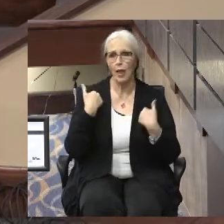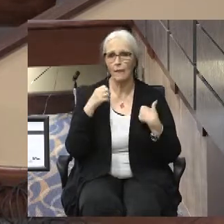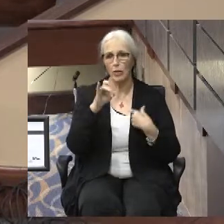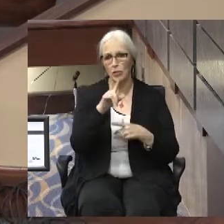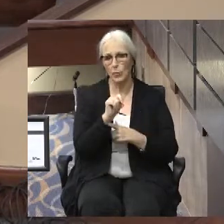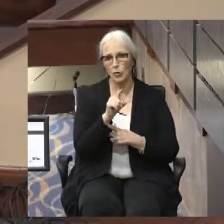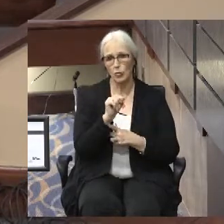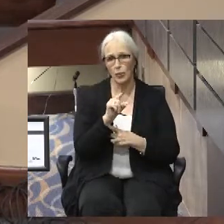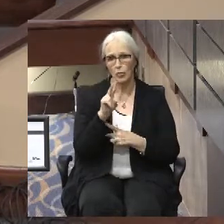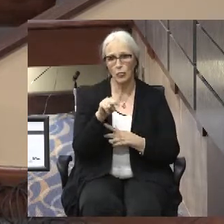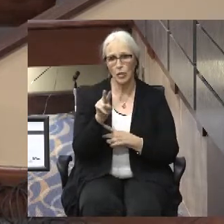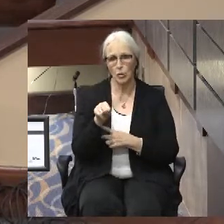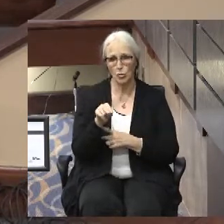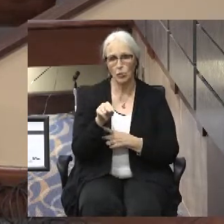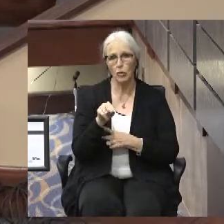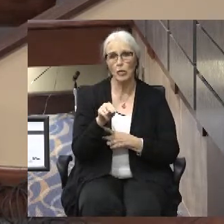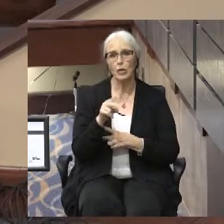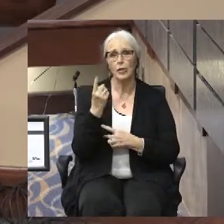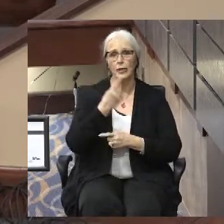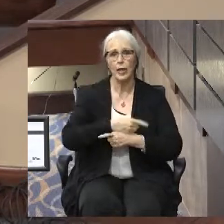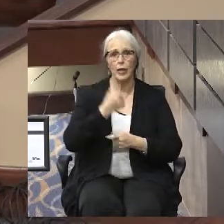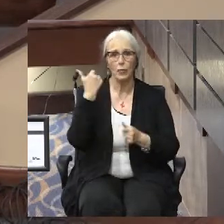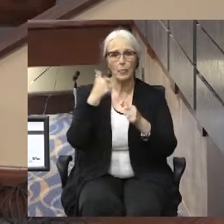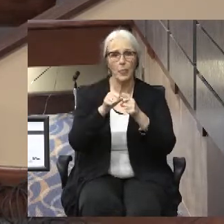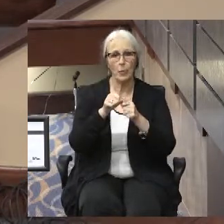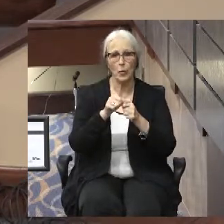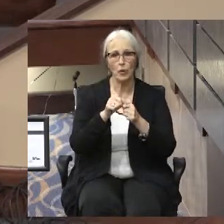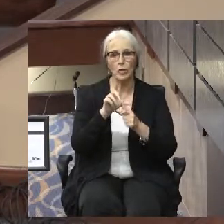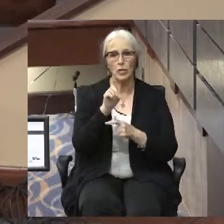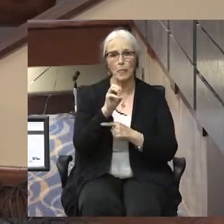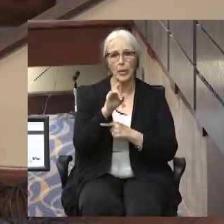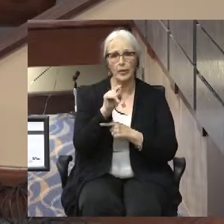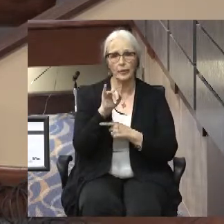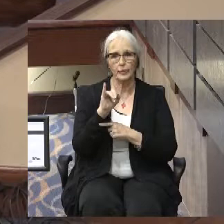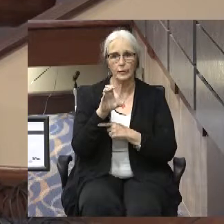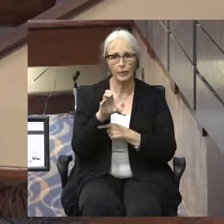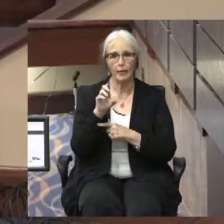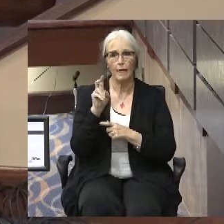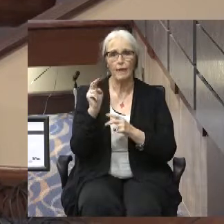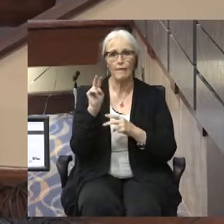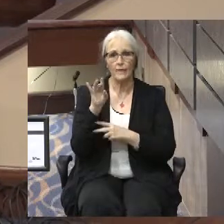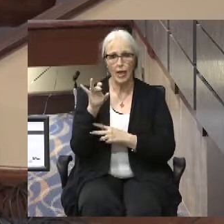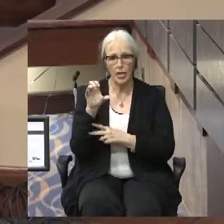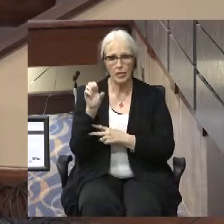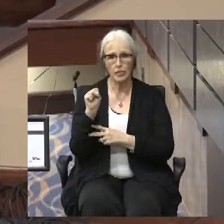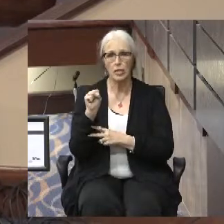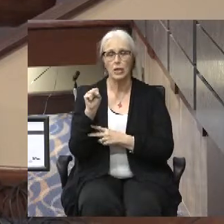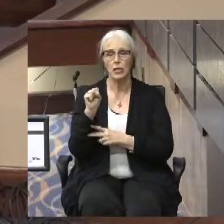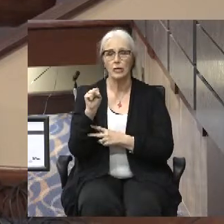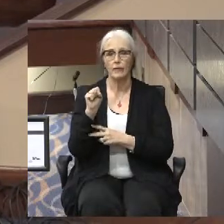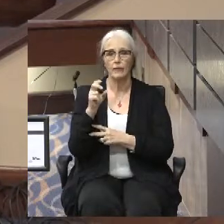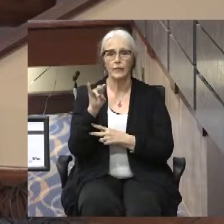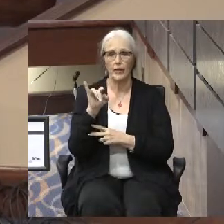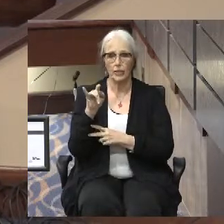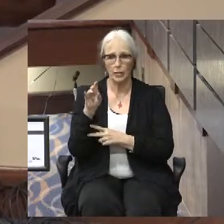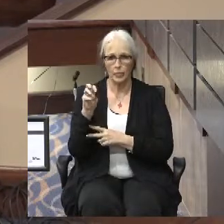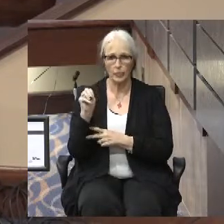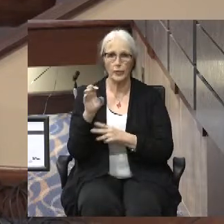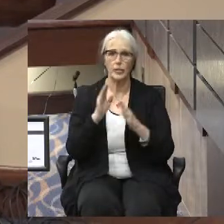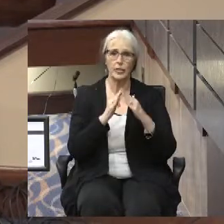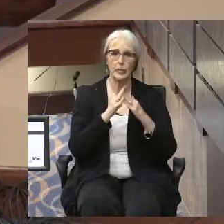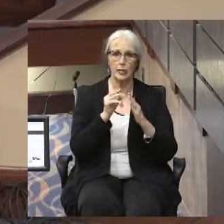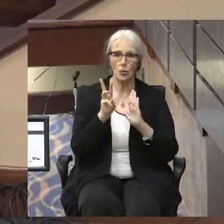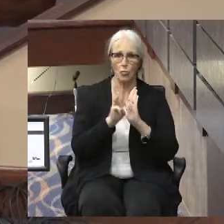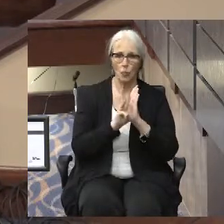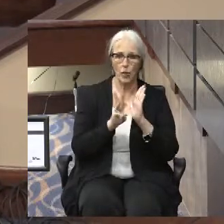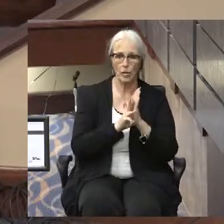20th, 2022 as a day of remembrance for domestic violence victims in the city of Waco, and urge the people of Waco to join